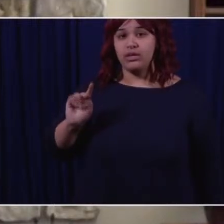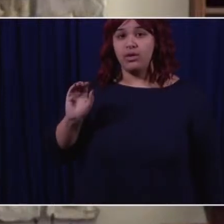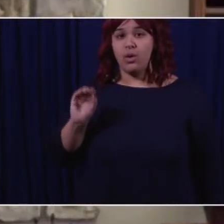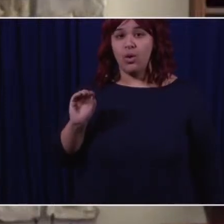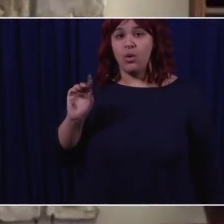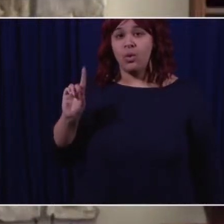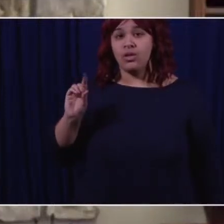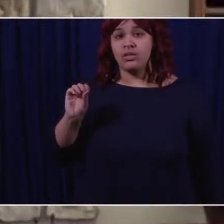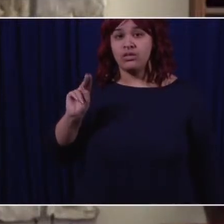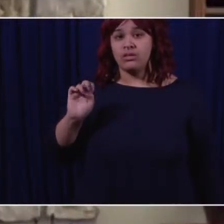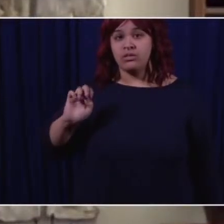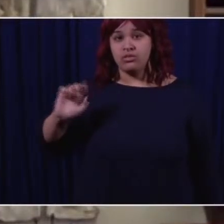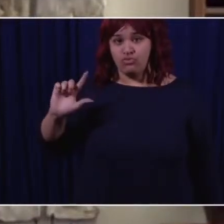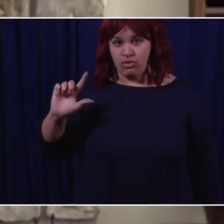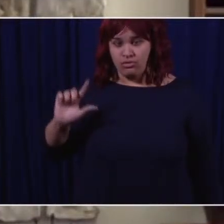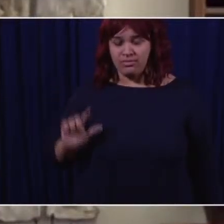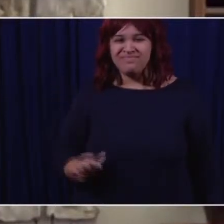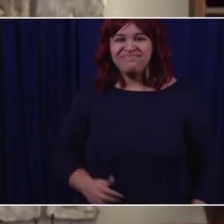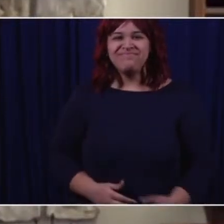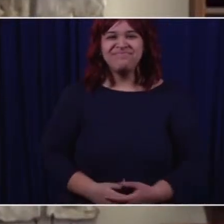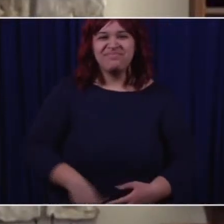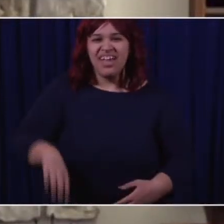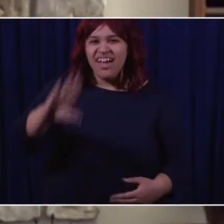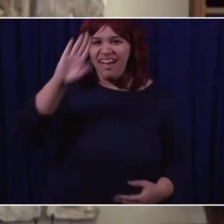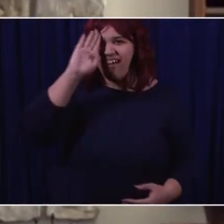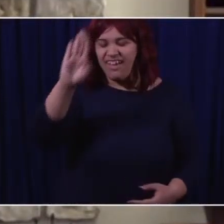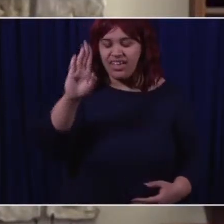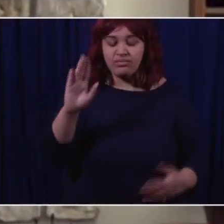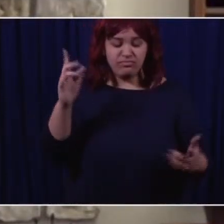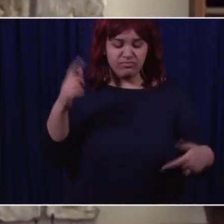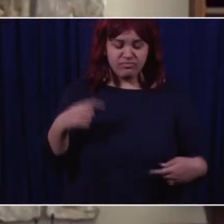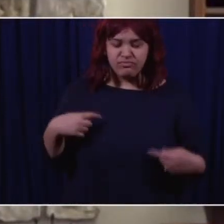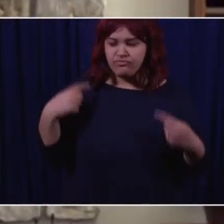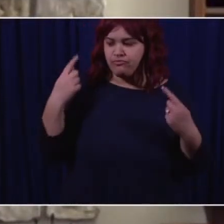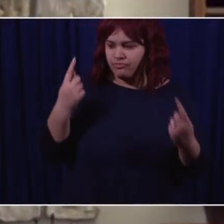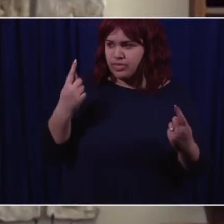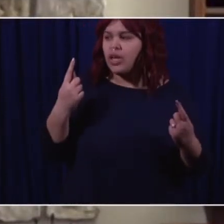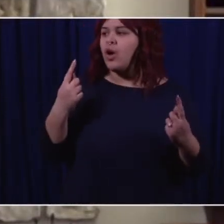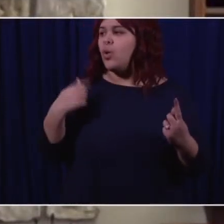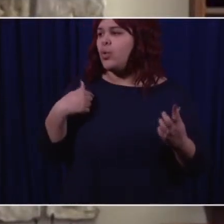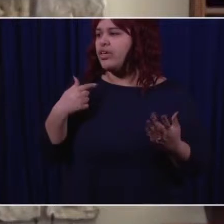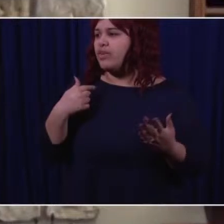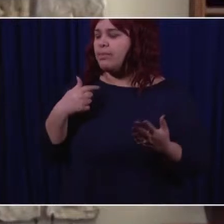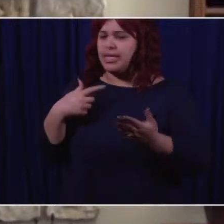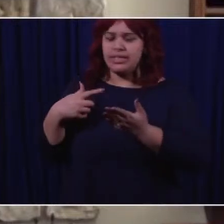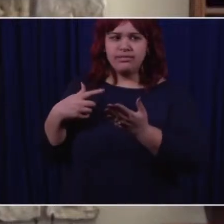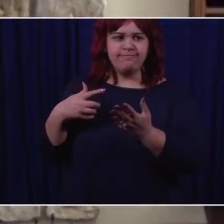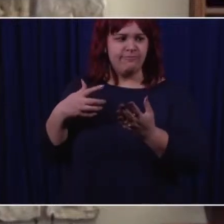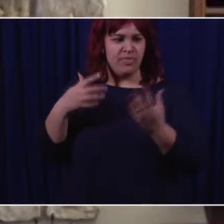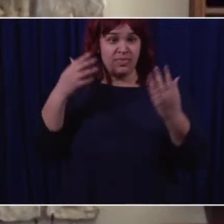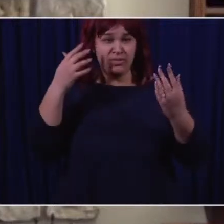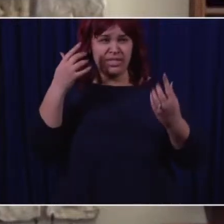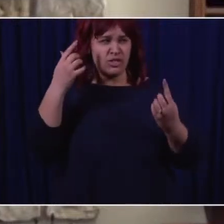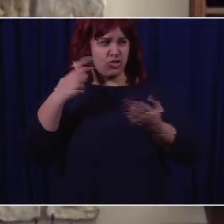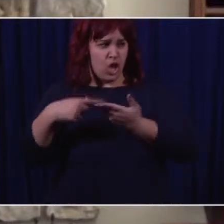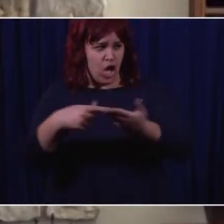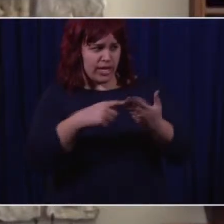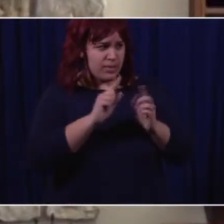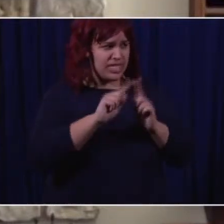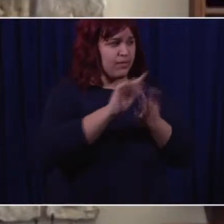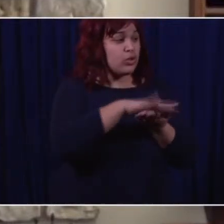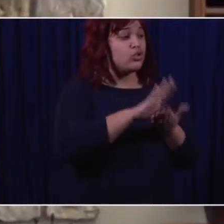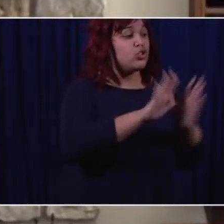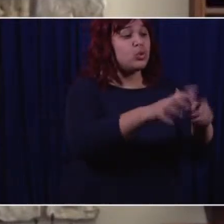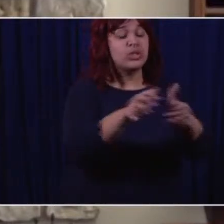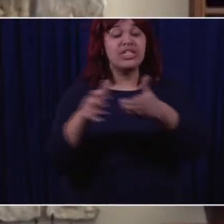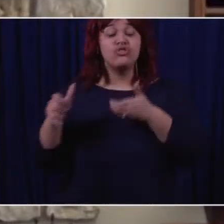Hey, Patrick. Hi. So we've talked a couple times about the March 1 school reopening date and how some districts may open